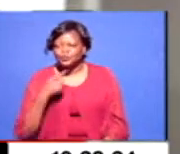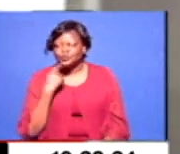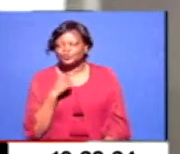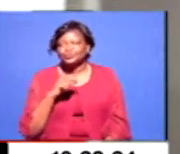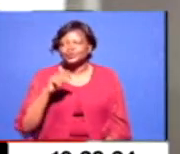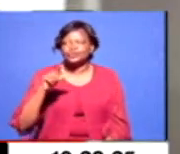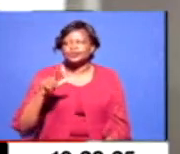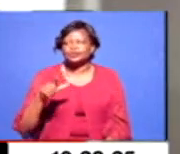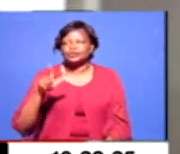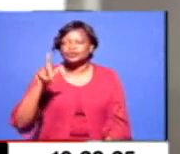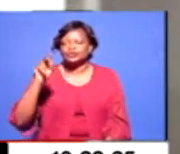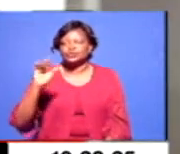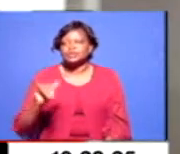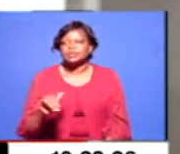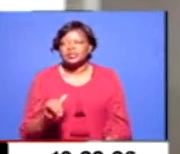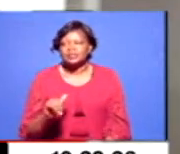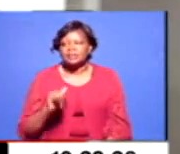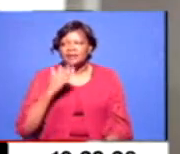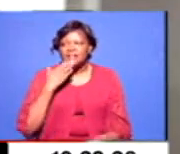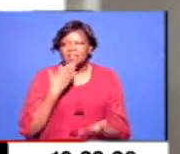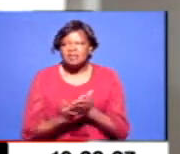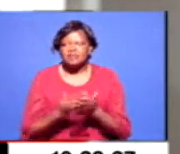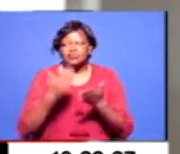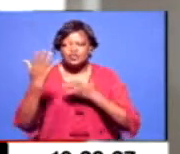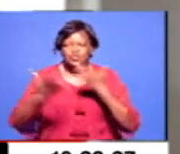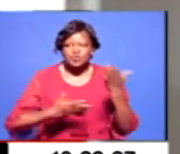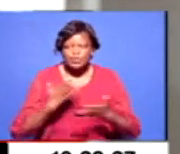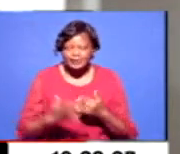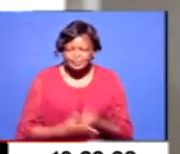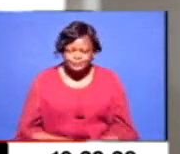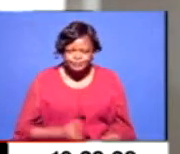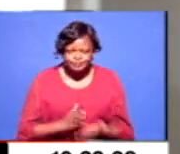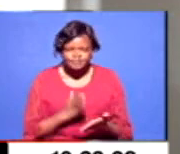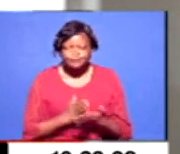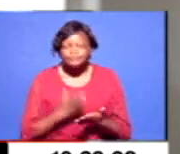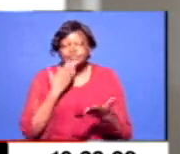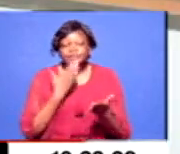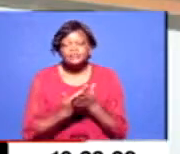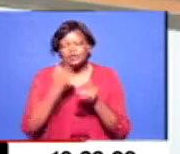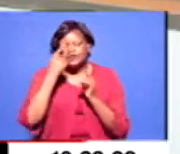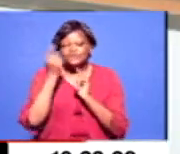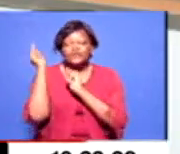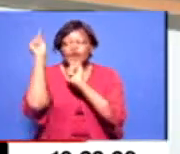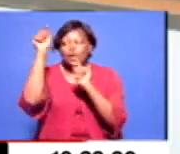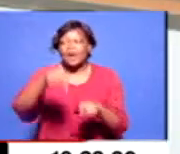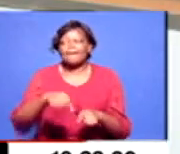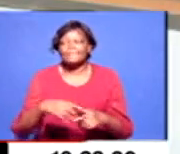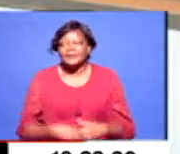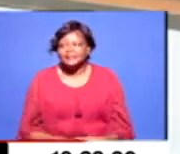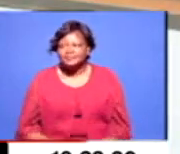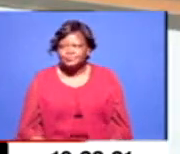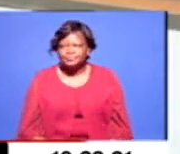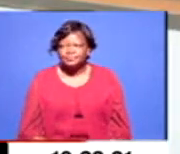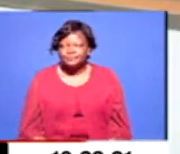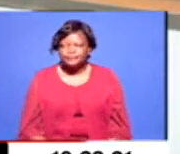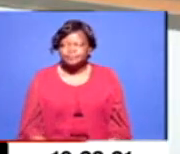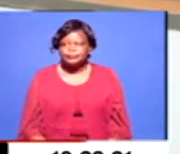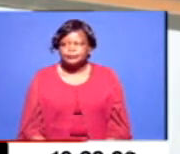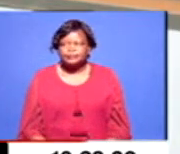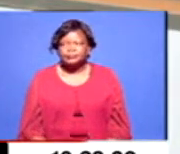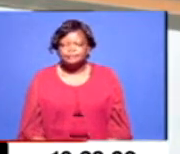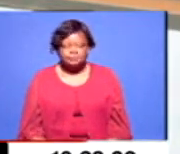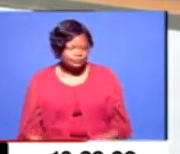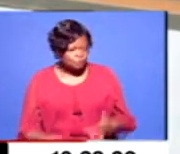Okelo. Thank you. Karibu tena. Thank you so much. And of course, thank you for making time for this show. Yeah. Now, looking